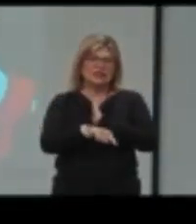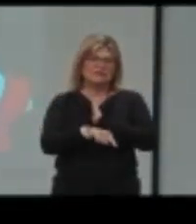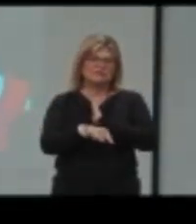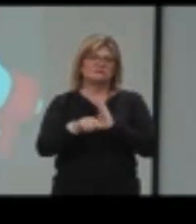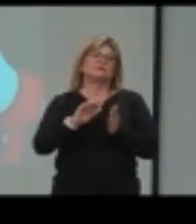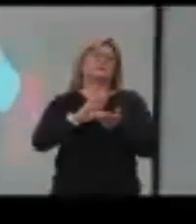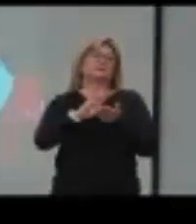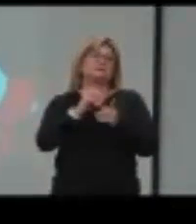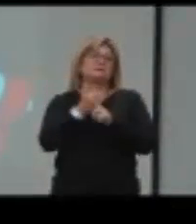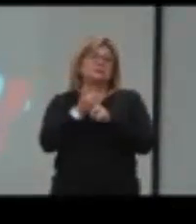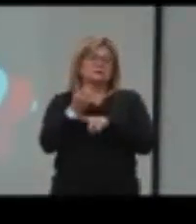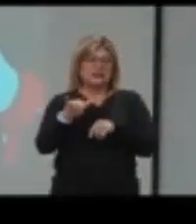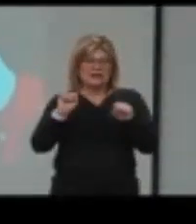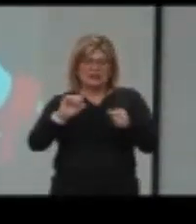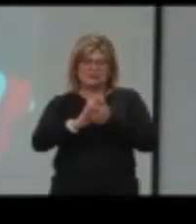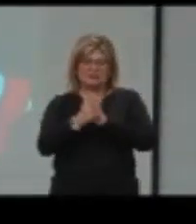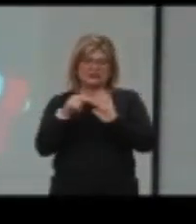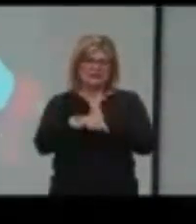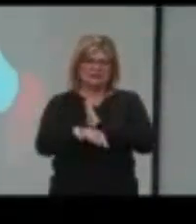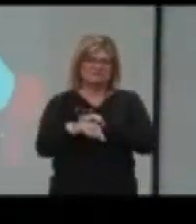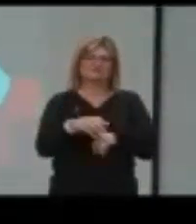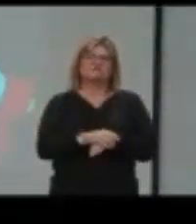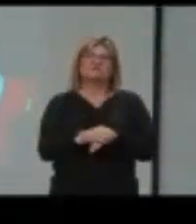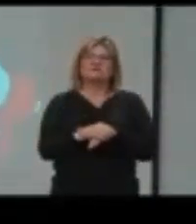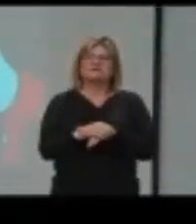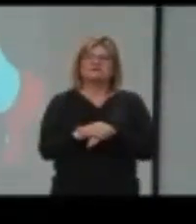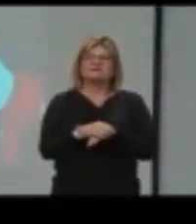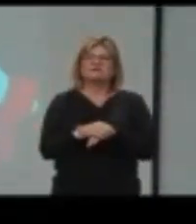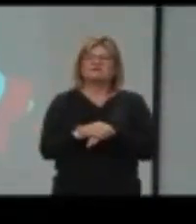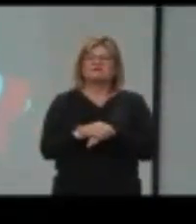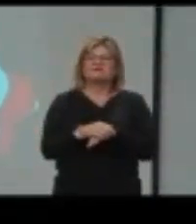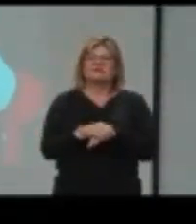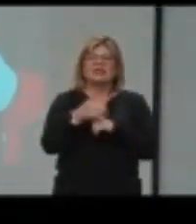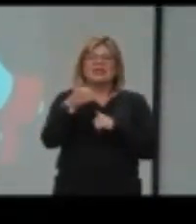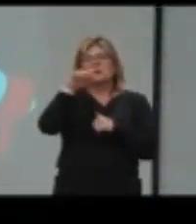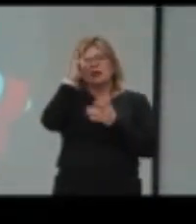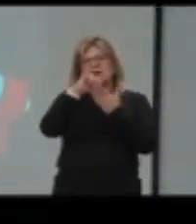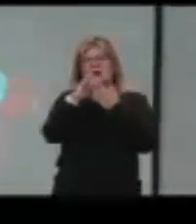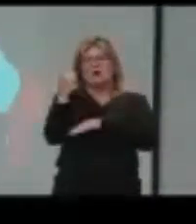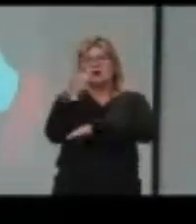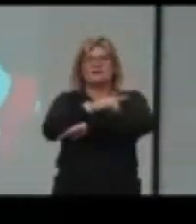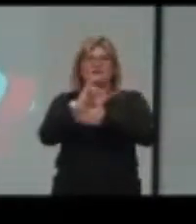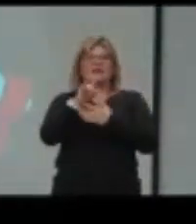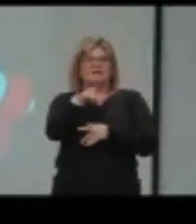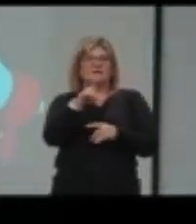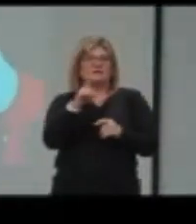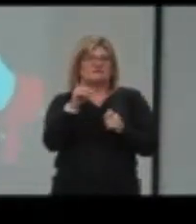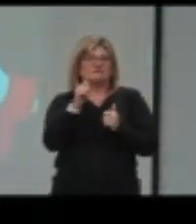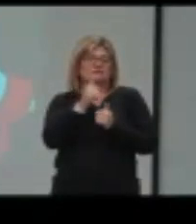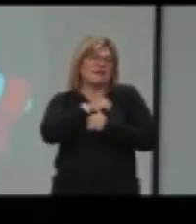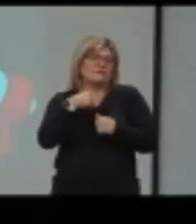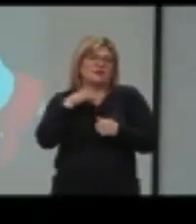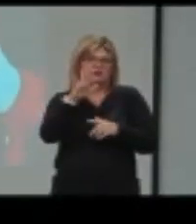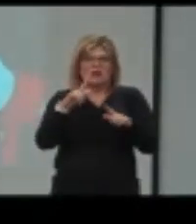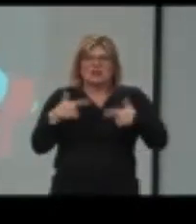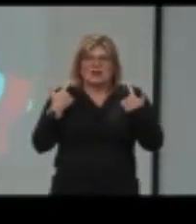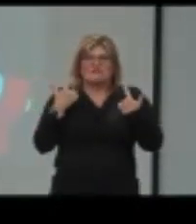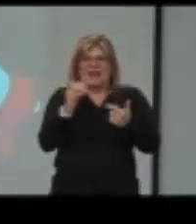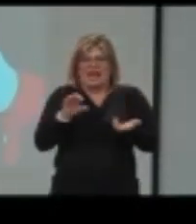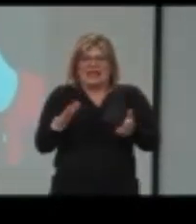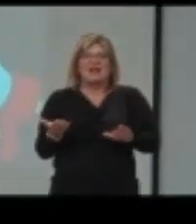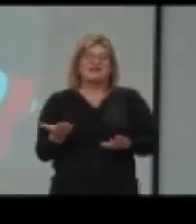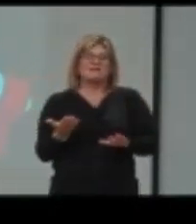get you killed. Being a Black gay boy is a death wish. And one day, if you're lucky, your life and